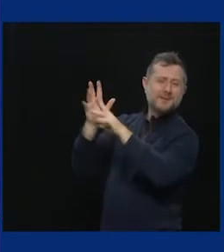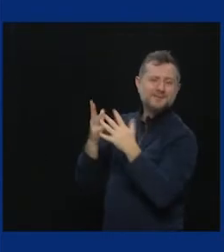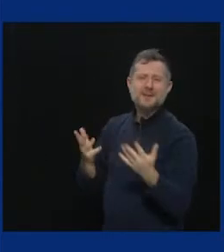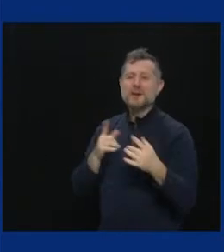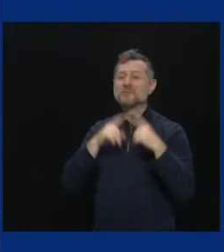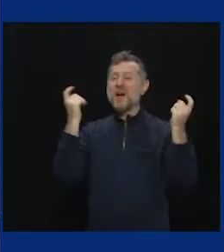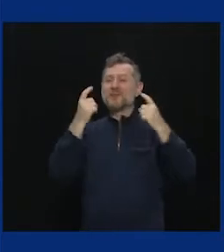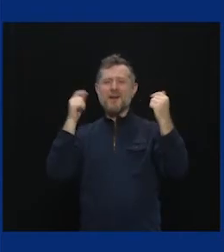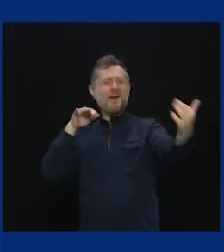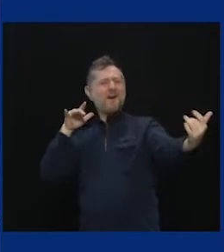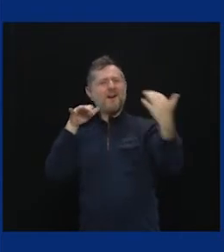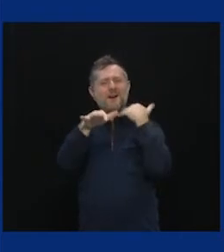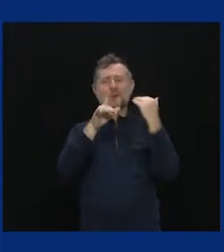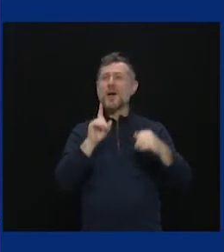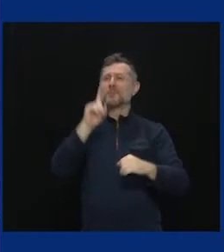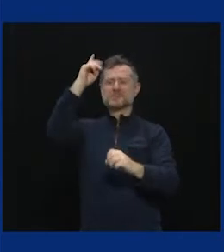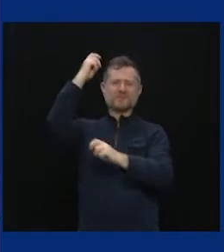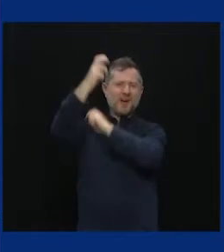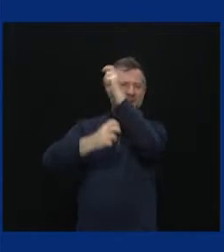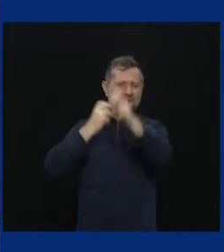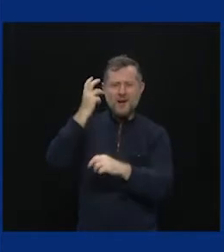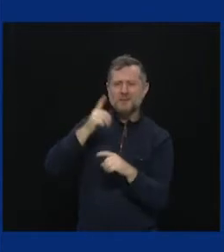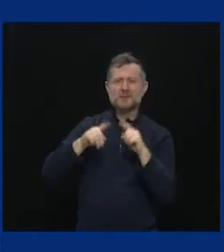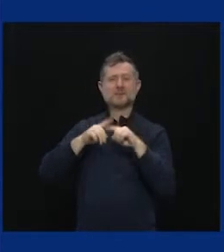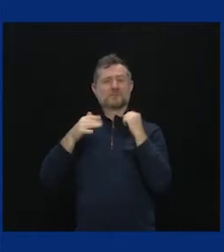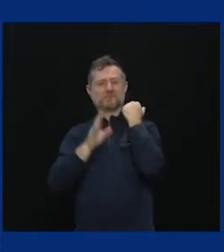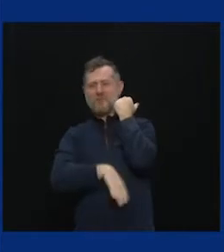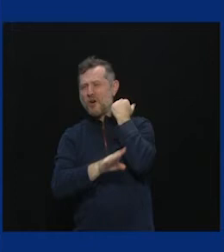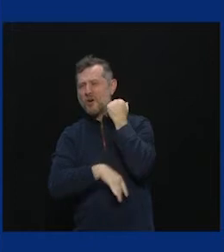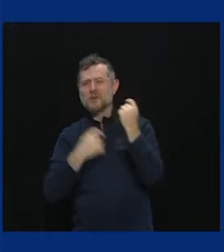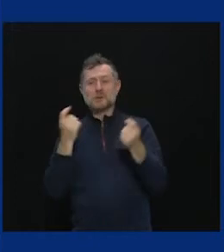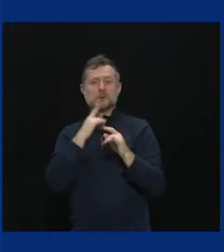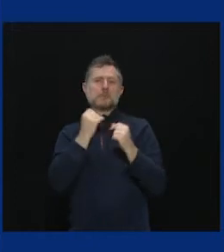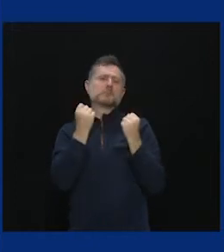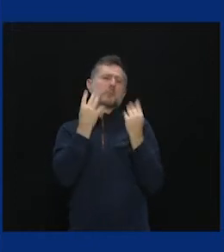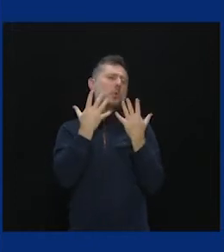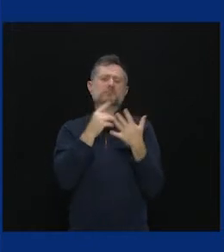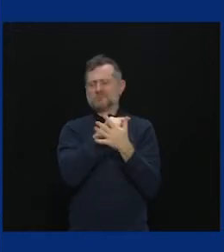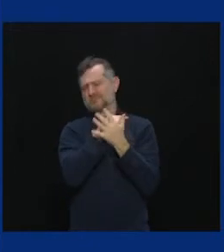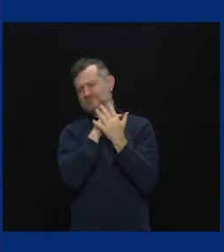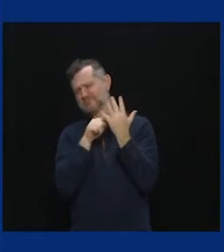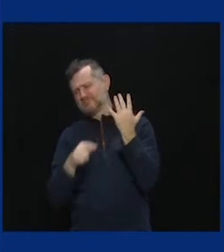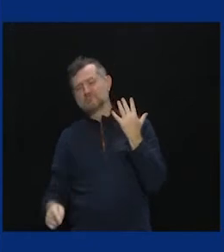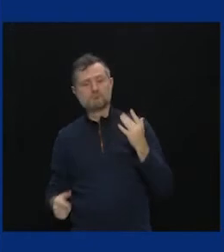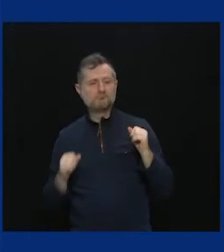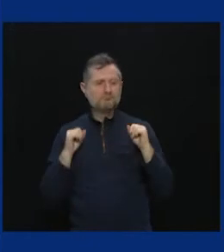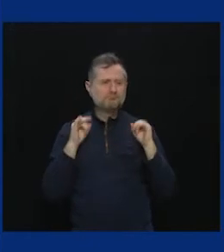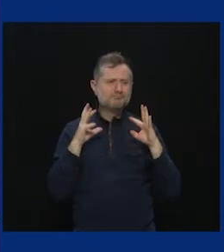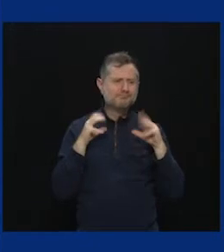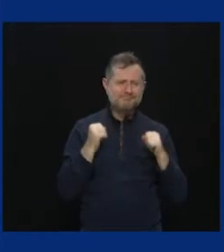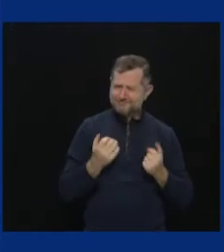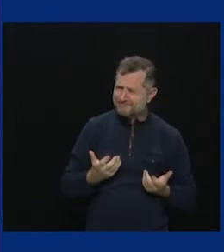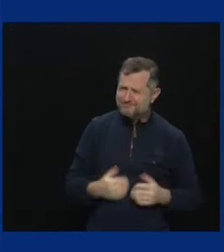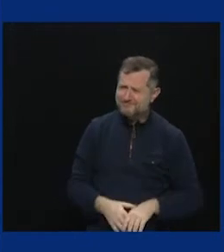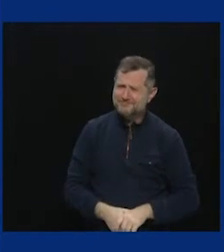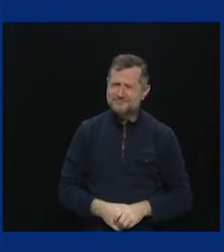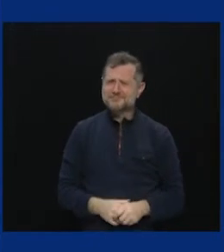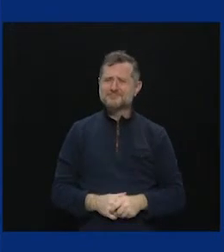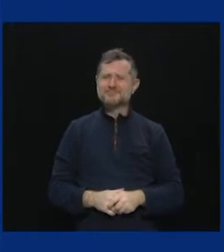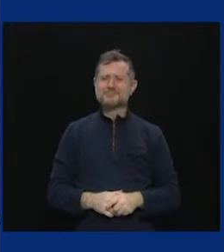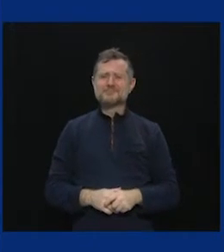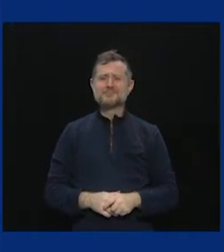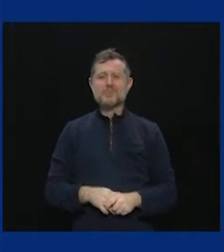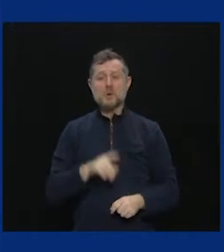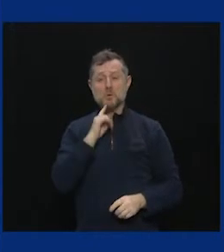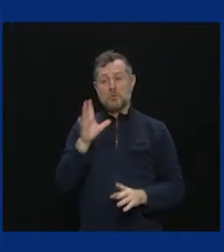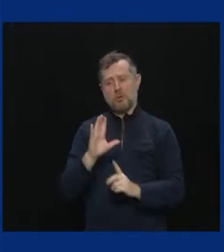to celebrate autumn. It is so extraordinary. And it just is, it's the